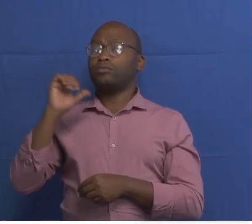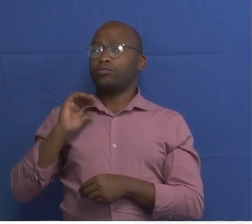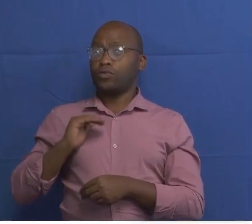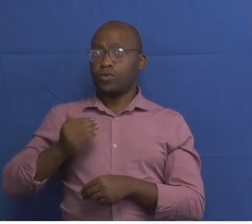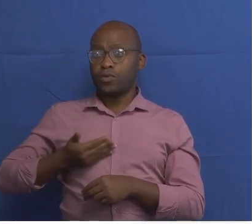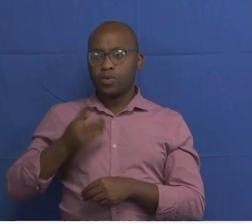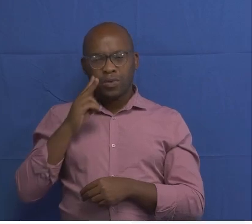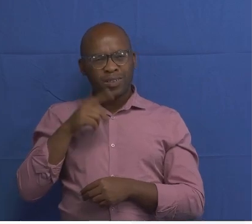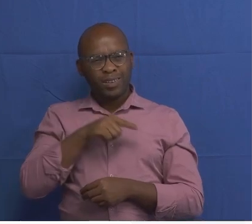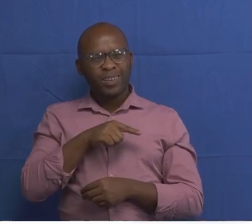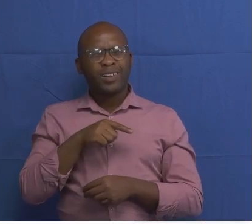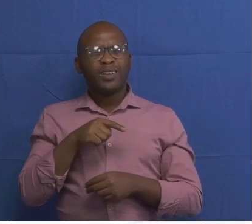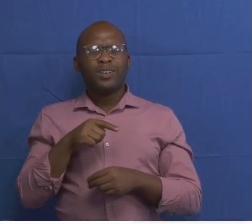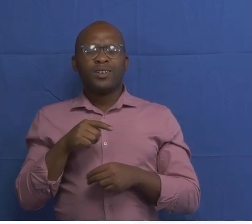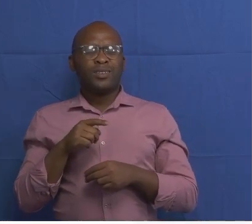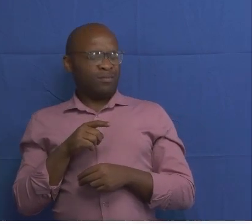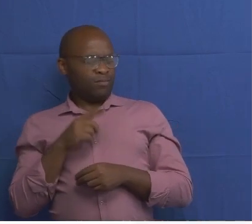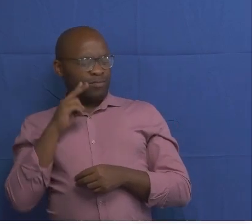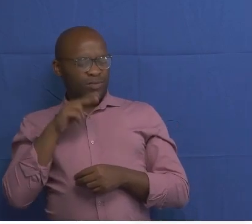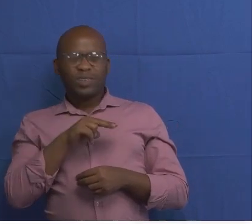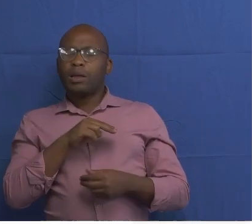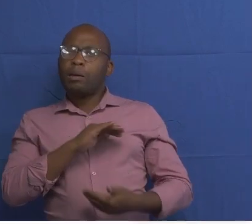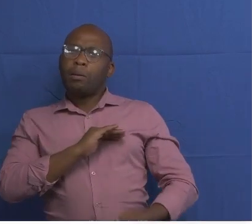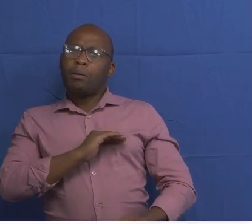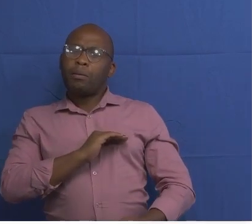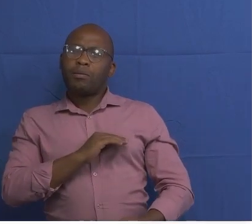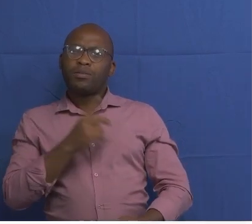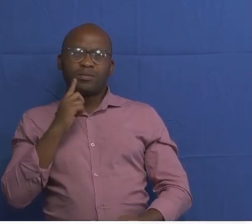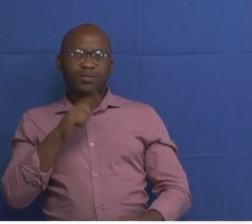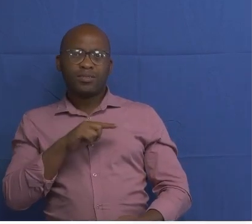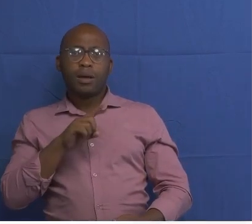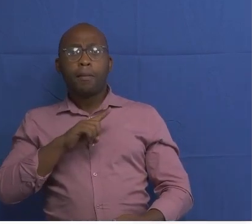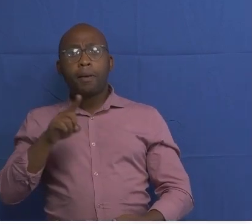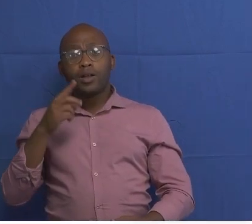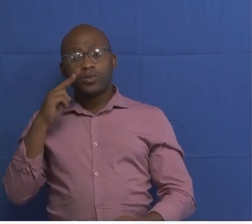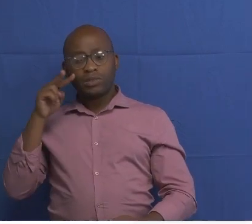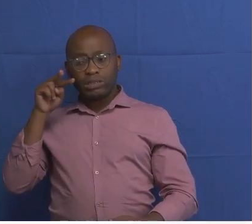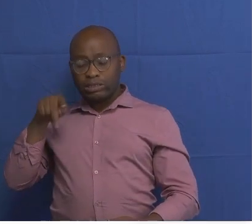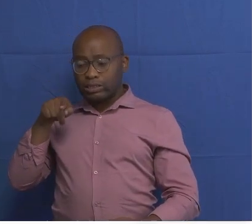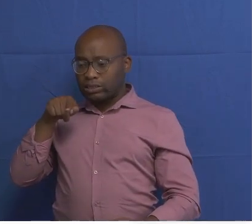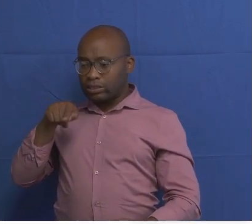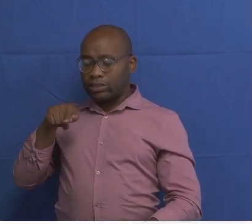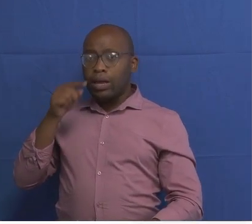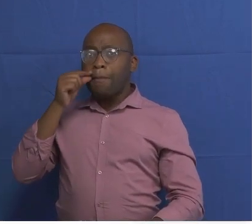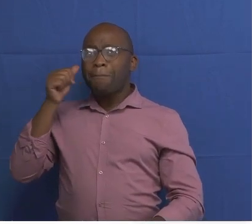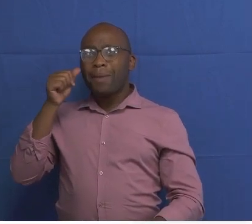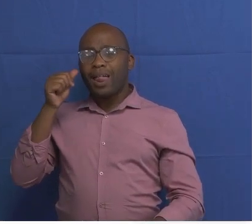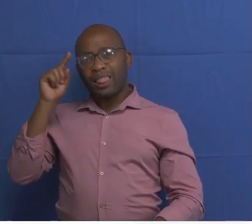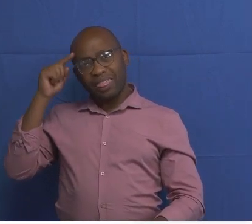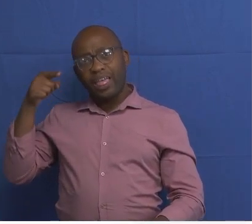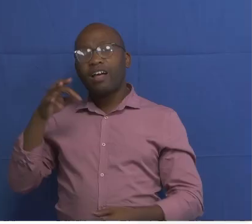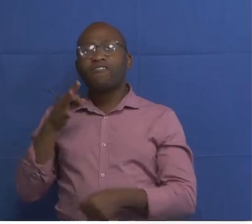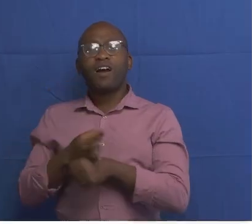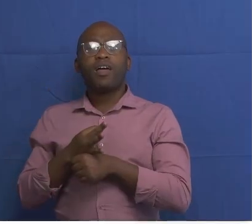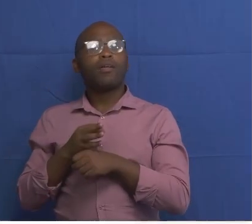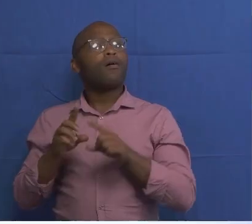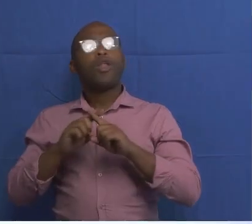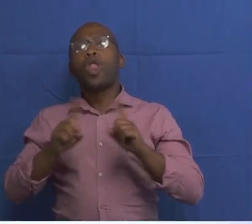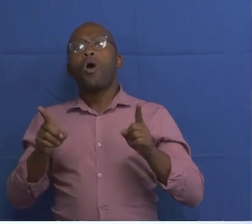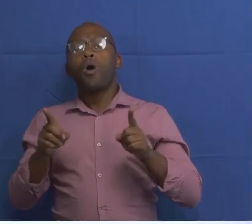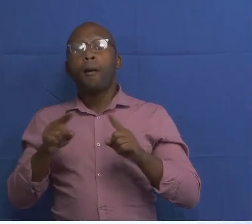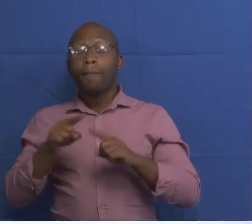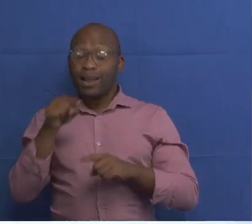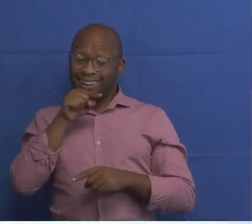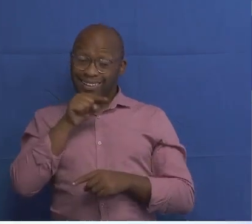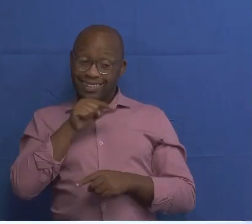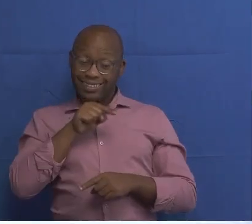like a little baby, and the male looks like he could be the father of this female. But actually, this female is 33